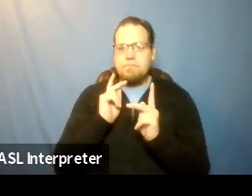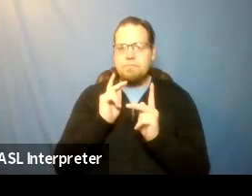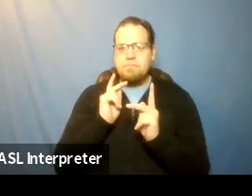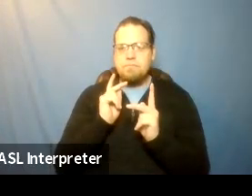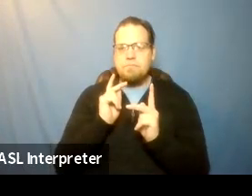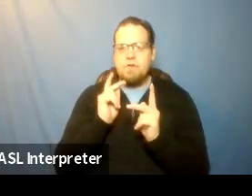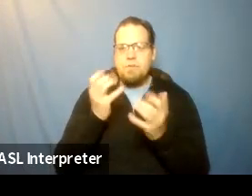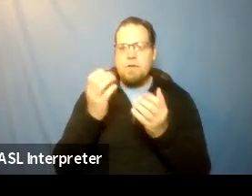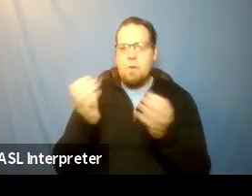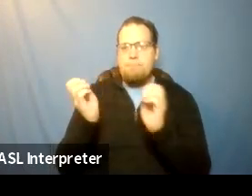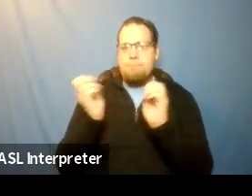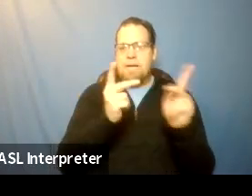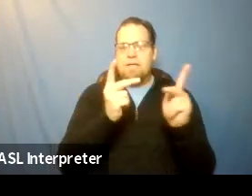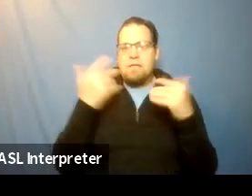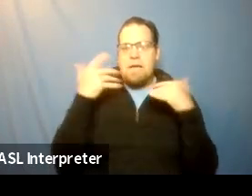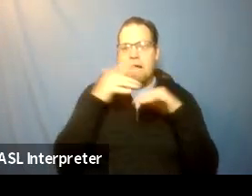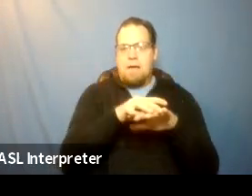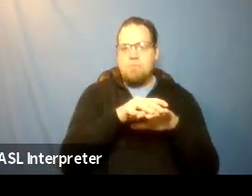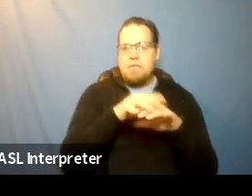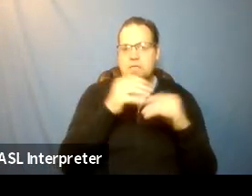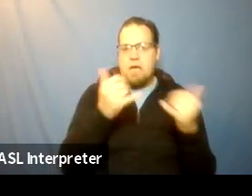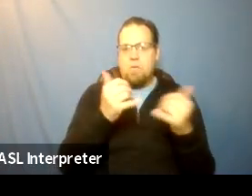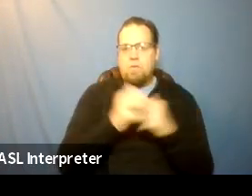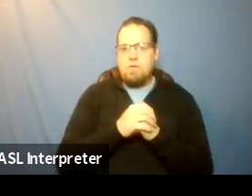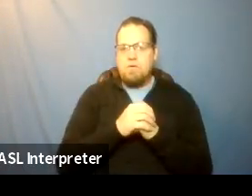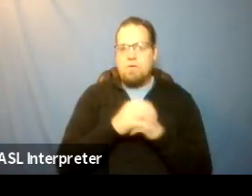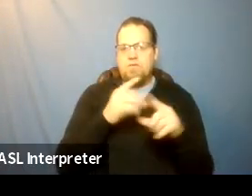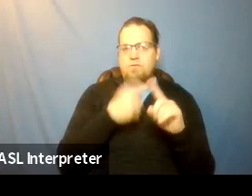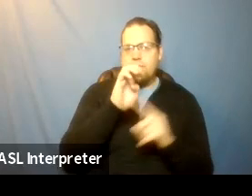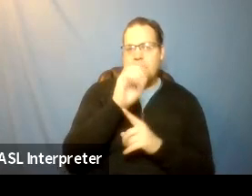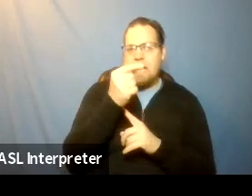wanting to go back to hybrid now from Edge.